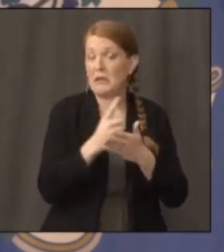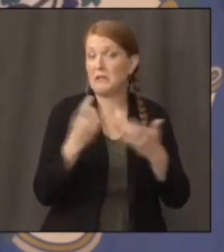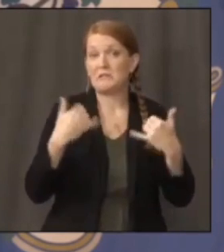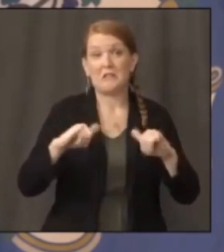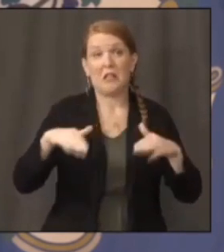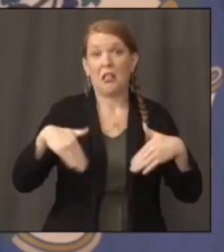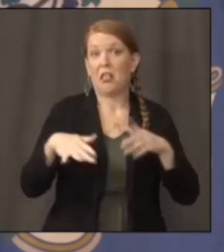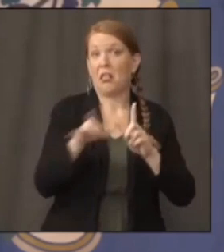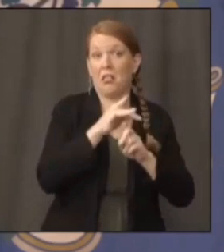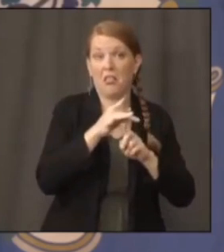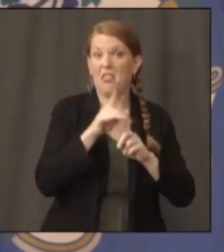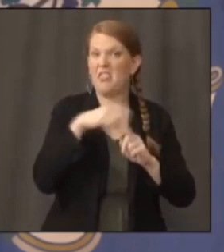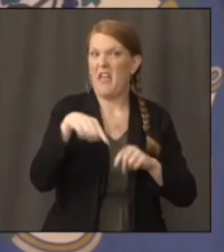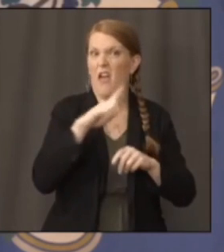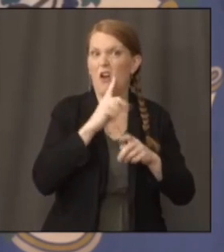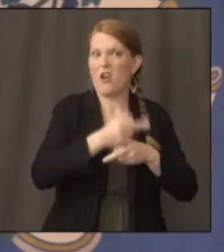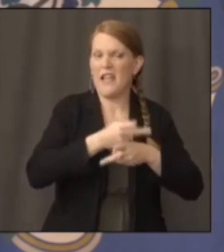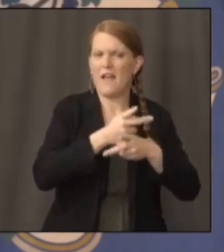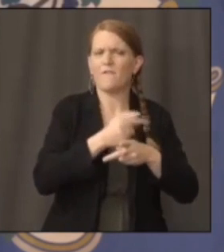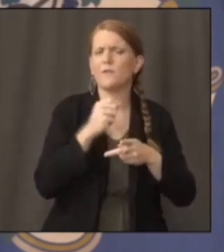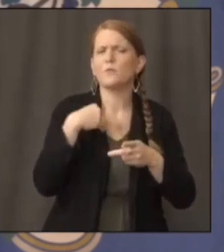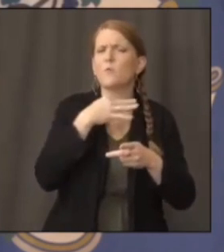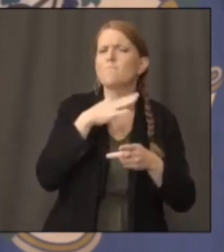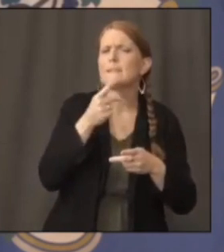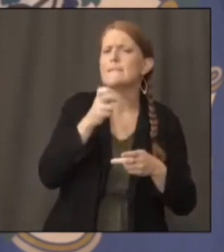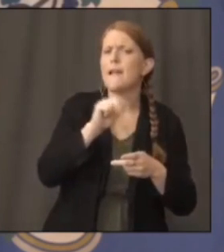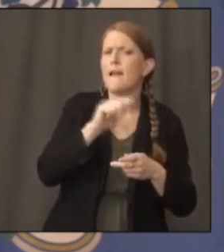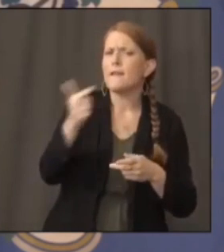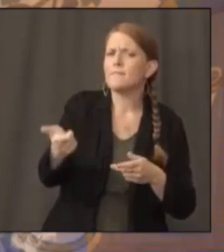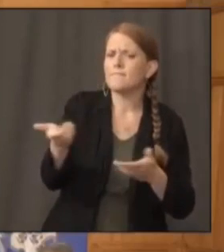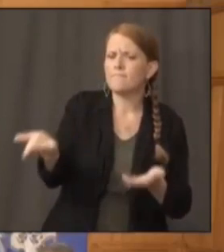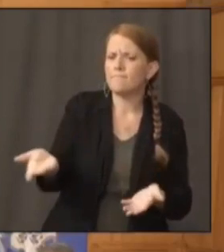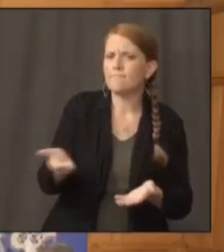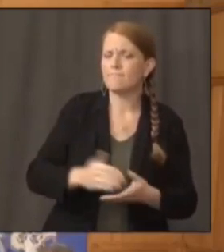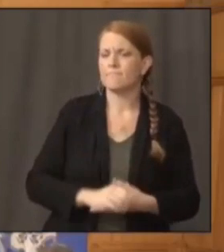And Dan, what do you have to say to the people of Connecticut and the students of UConn?